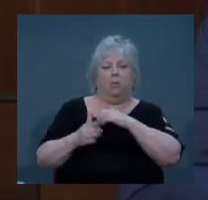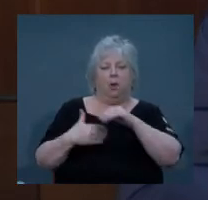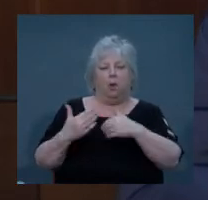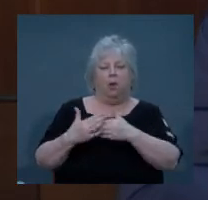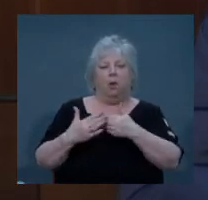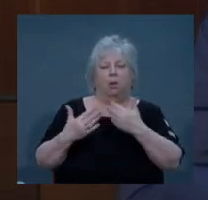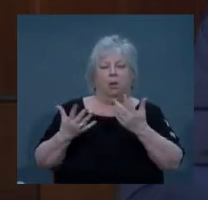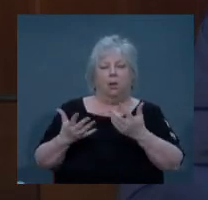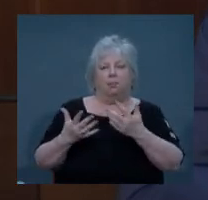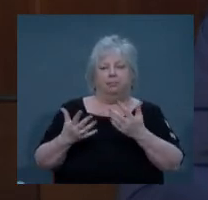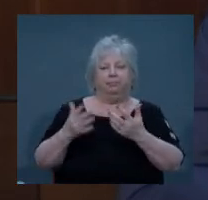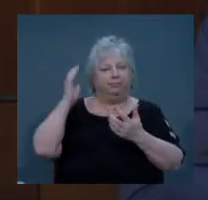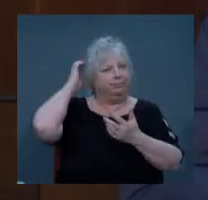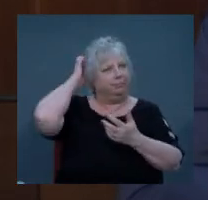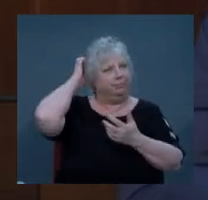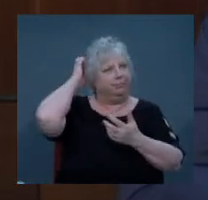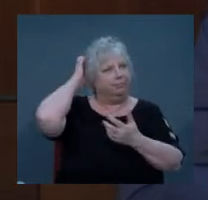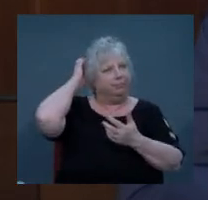these